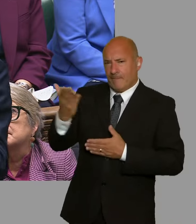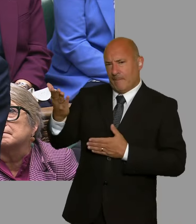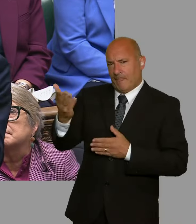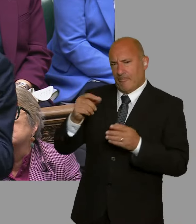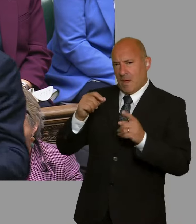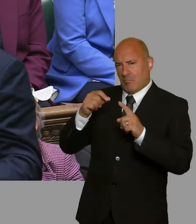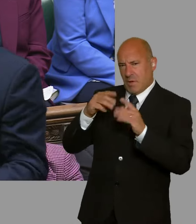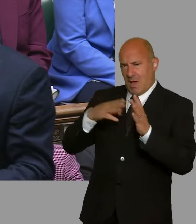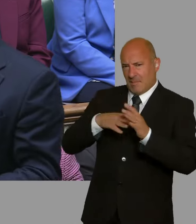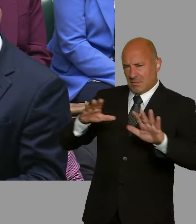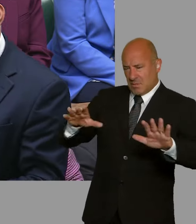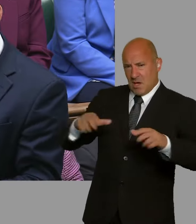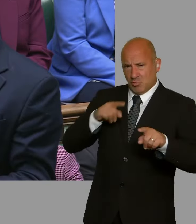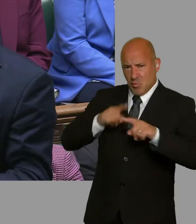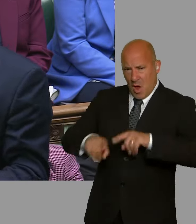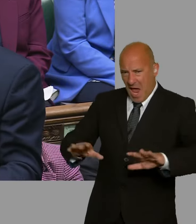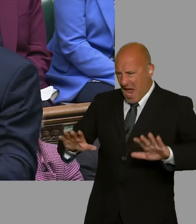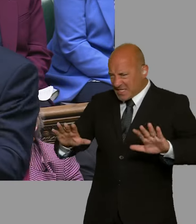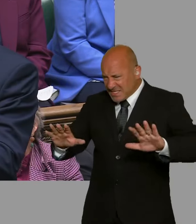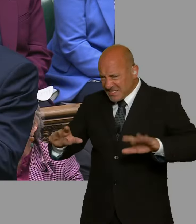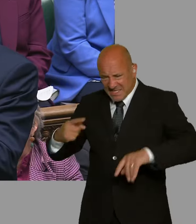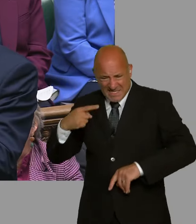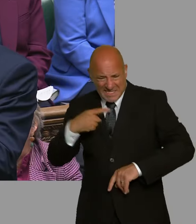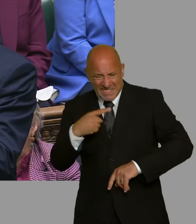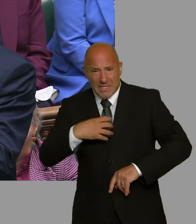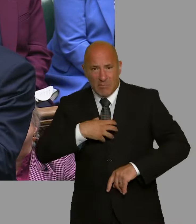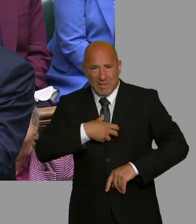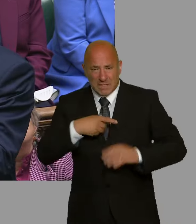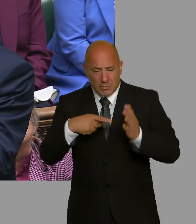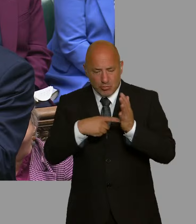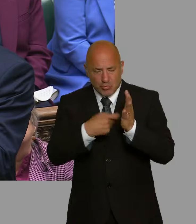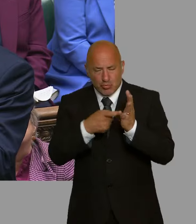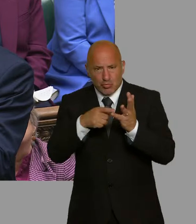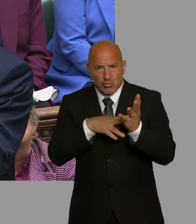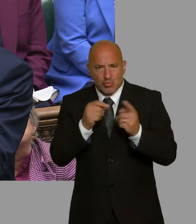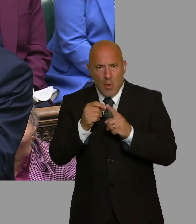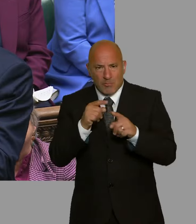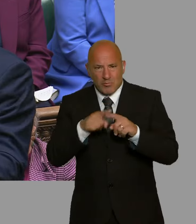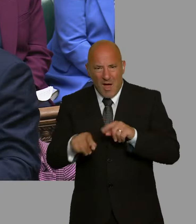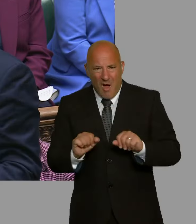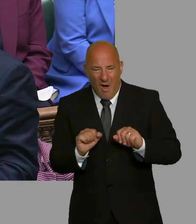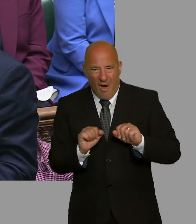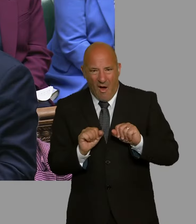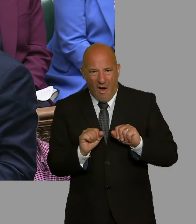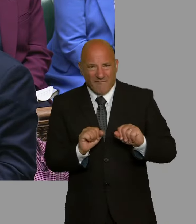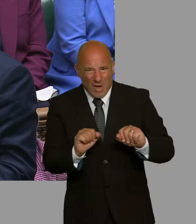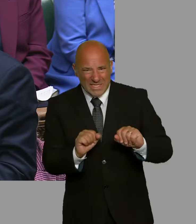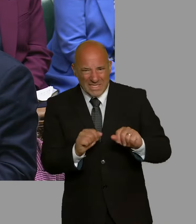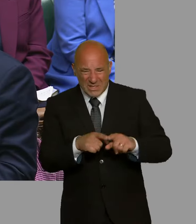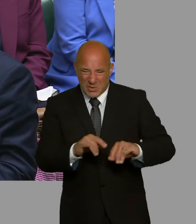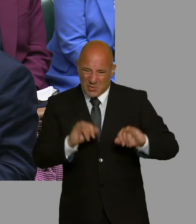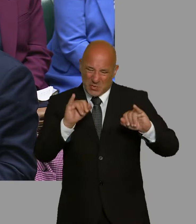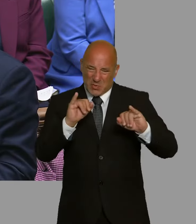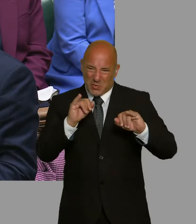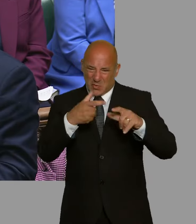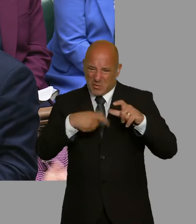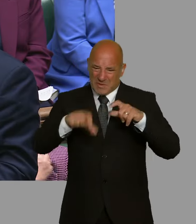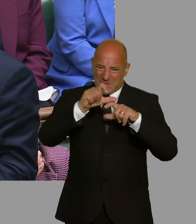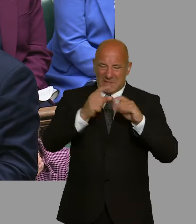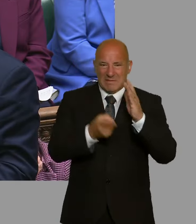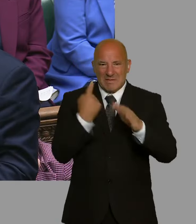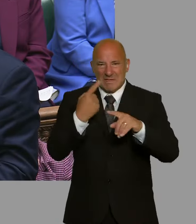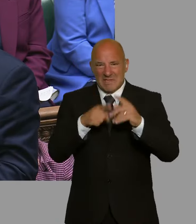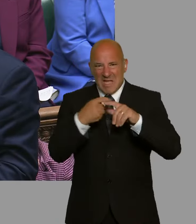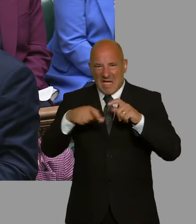safety laws, even trying to send the Open to one of Trump's golf courses. The Prime Minister thought he'd secured